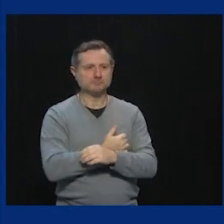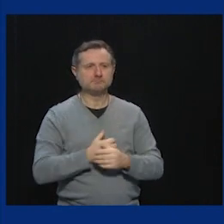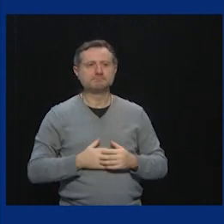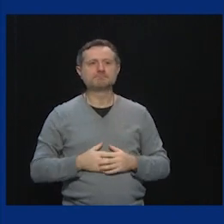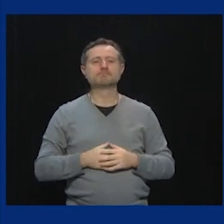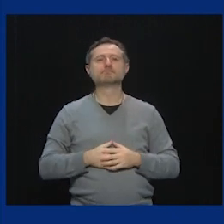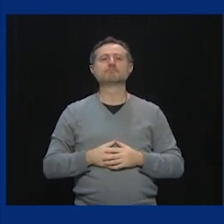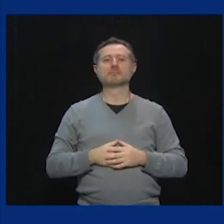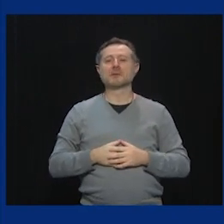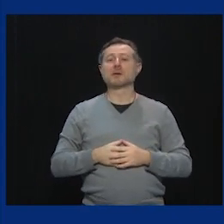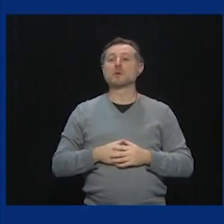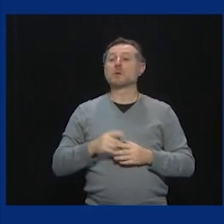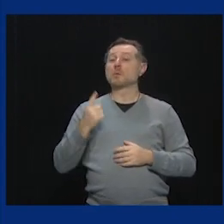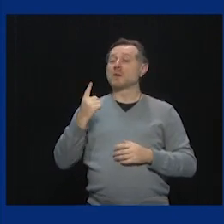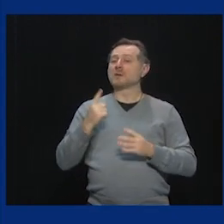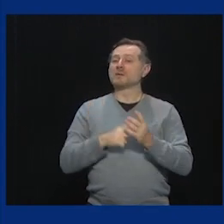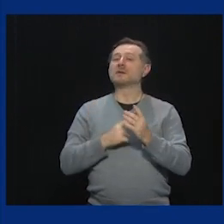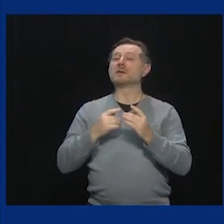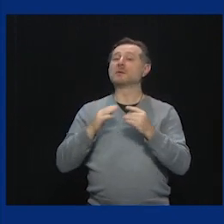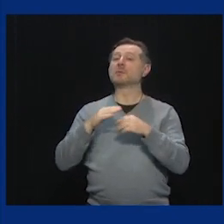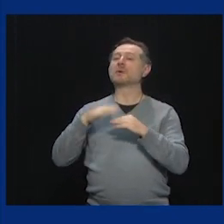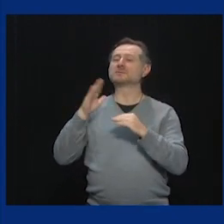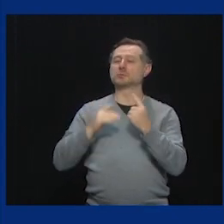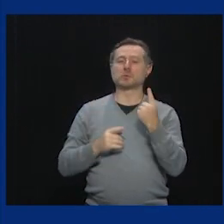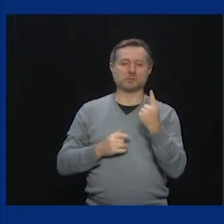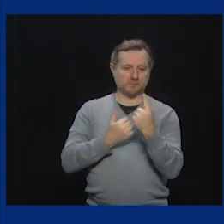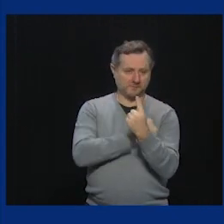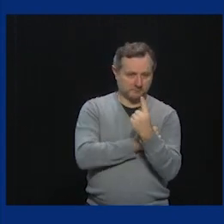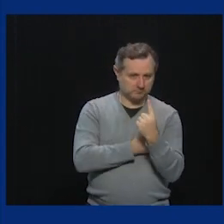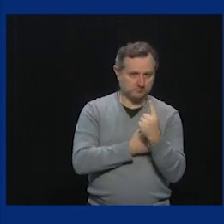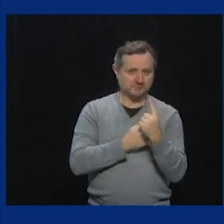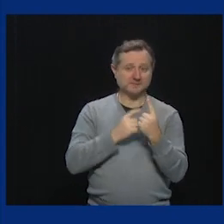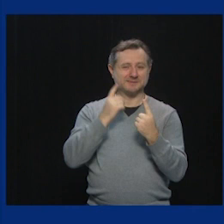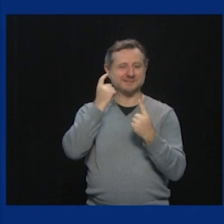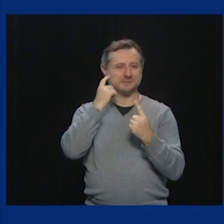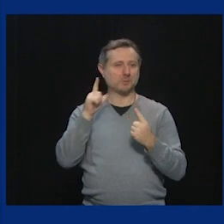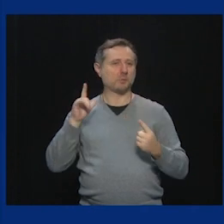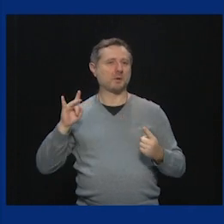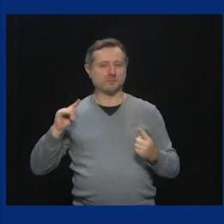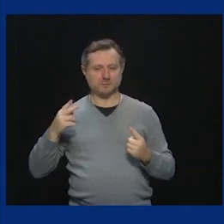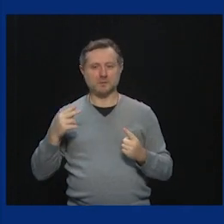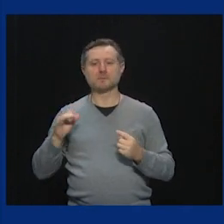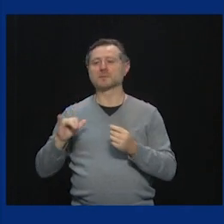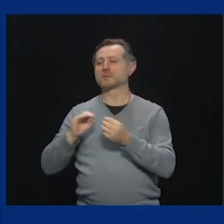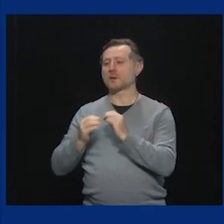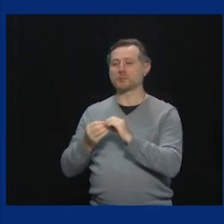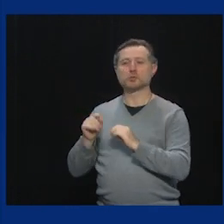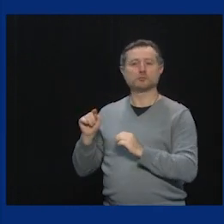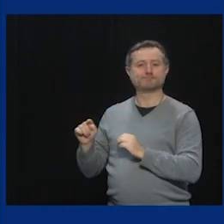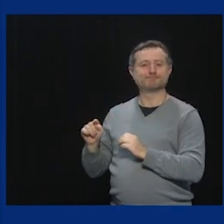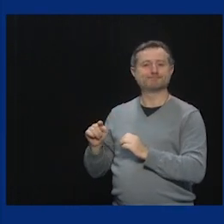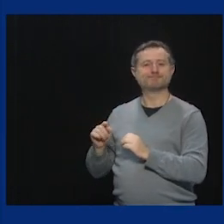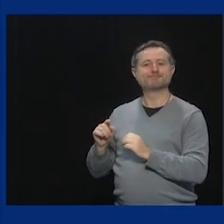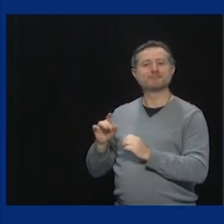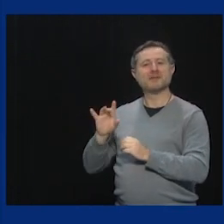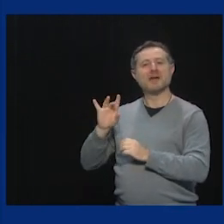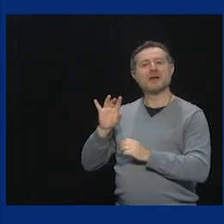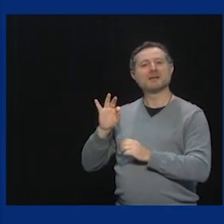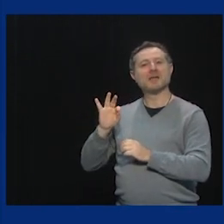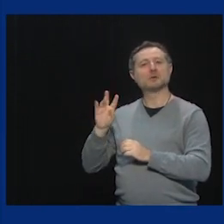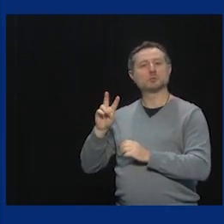with at least one dose by the 28th, and that is the number we hit was 92%. You will see that number go higher